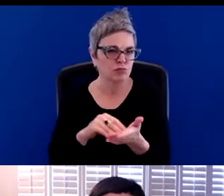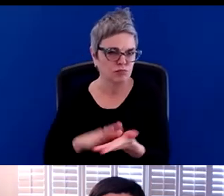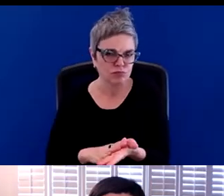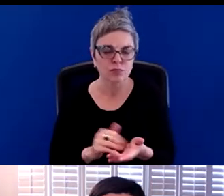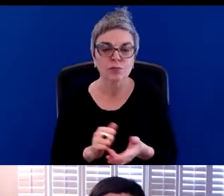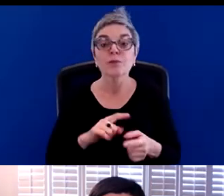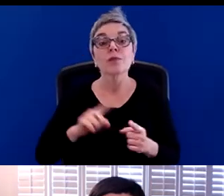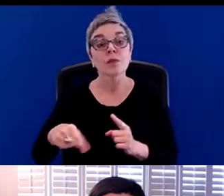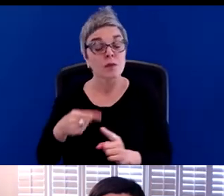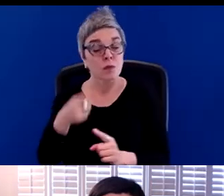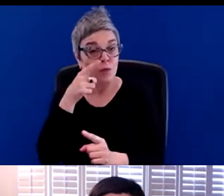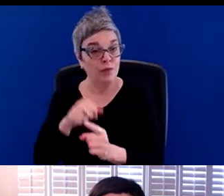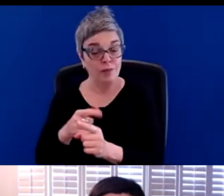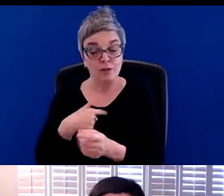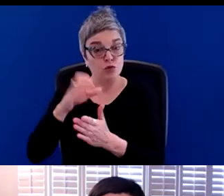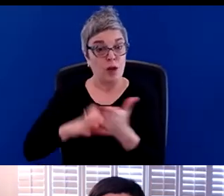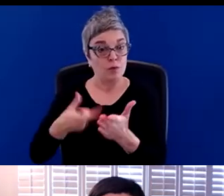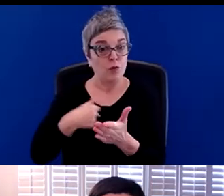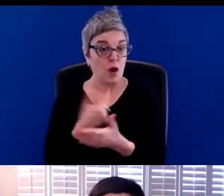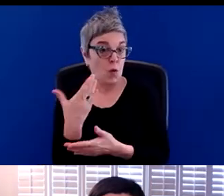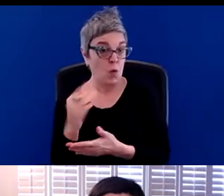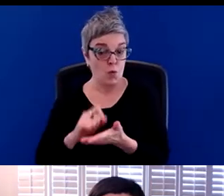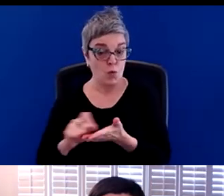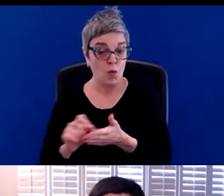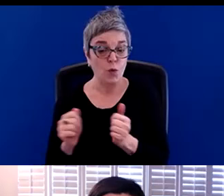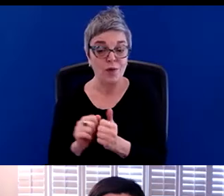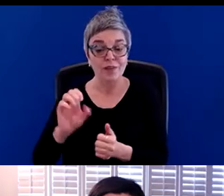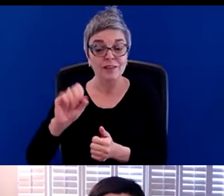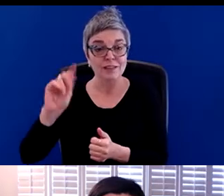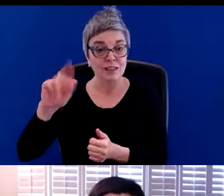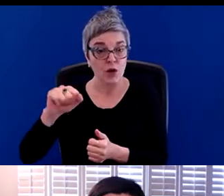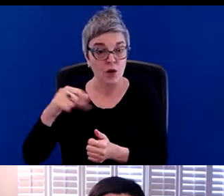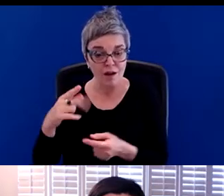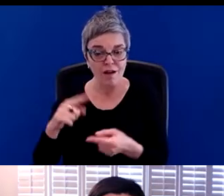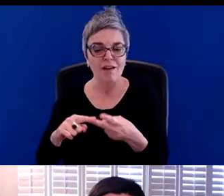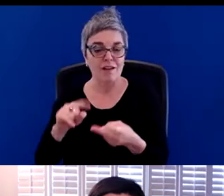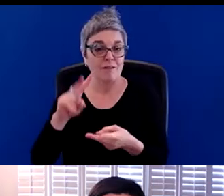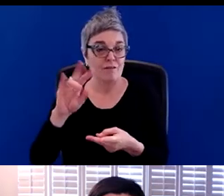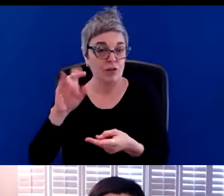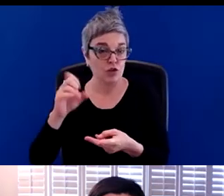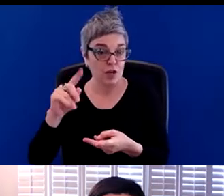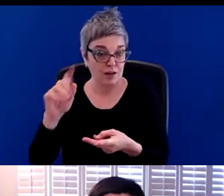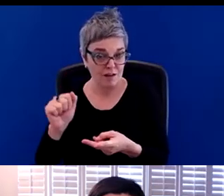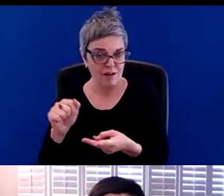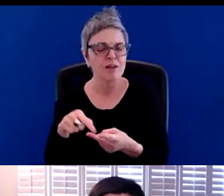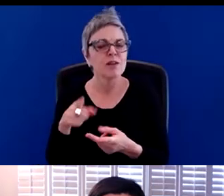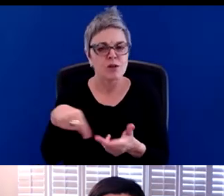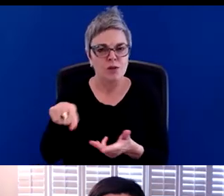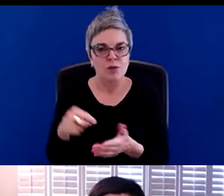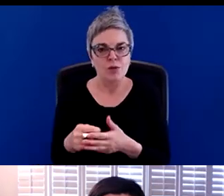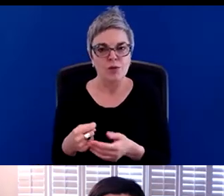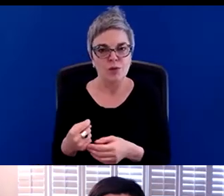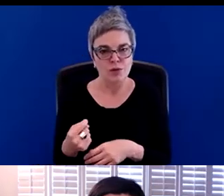Sarah and Vijayta, I think it's also important for me to highlight here that two of us actually belong to oppressed